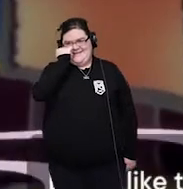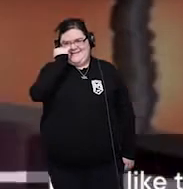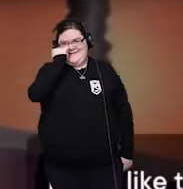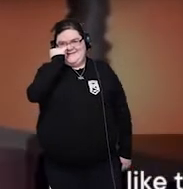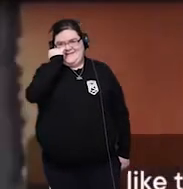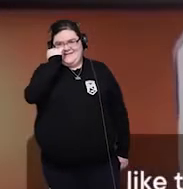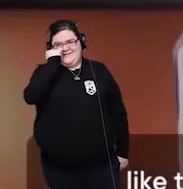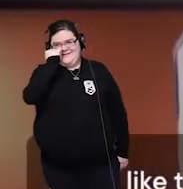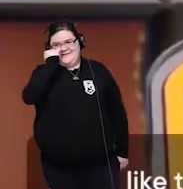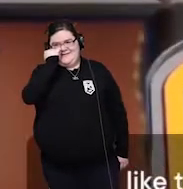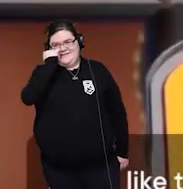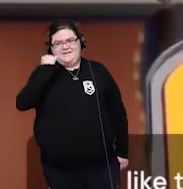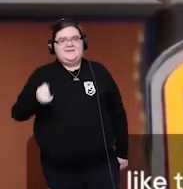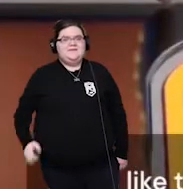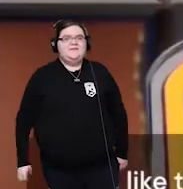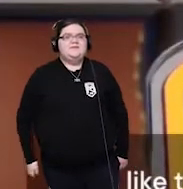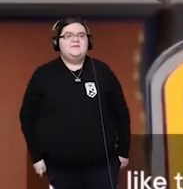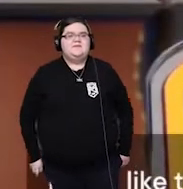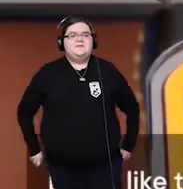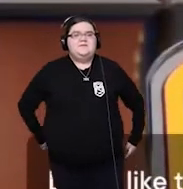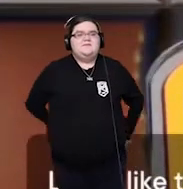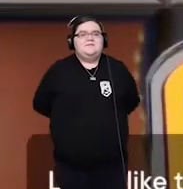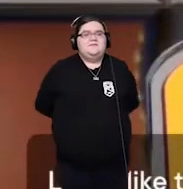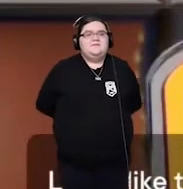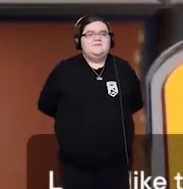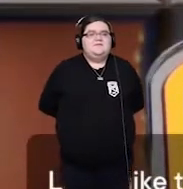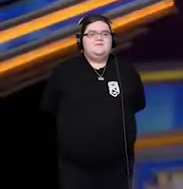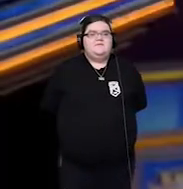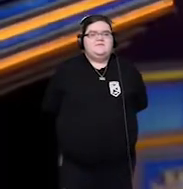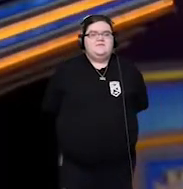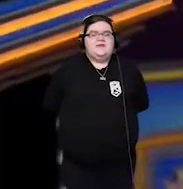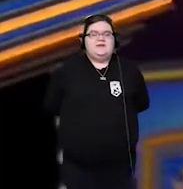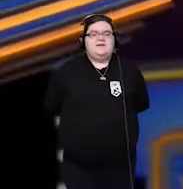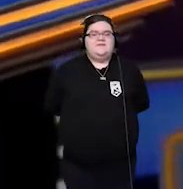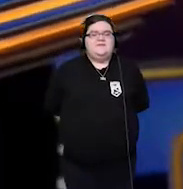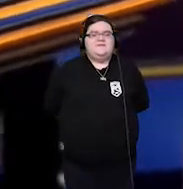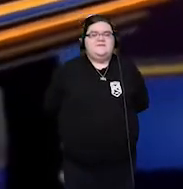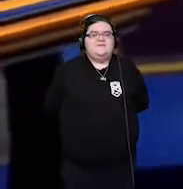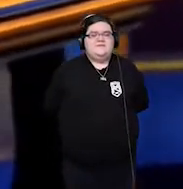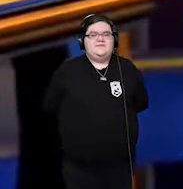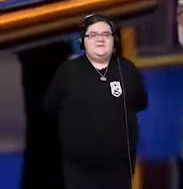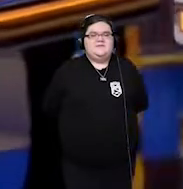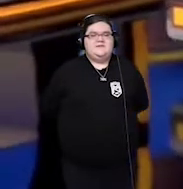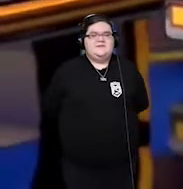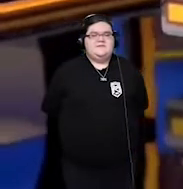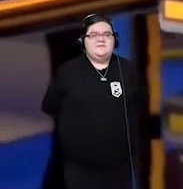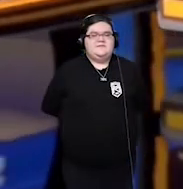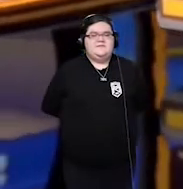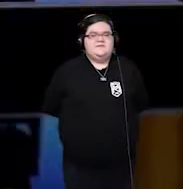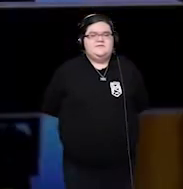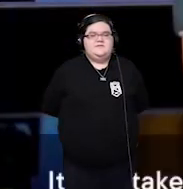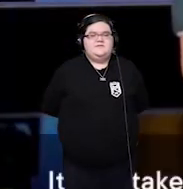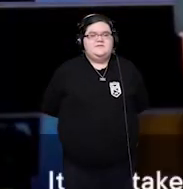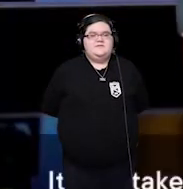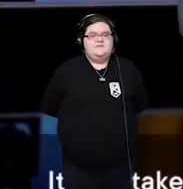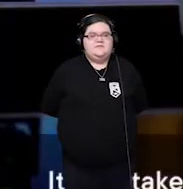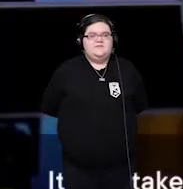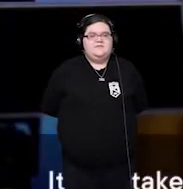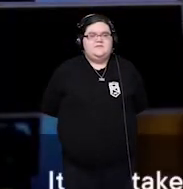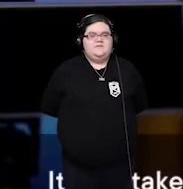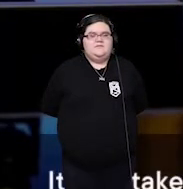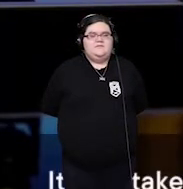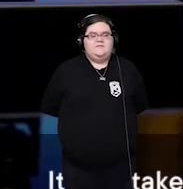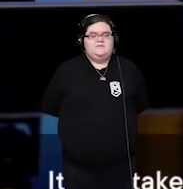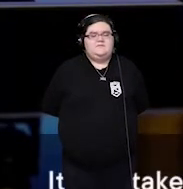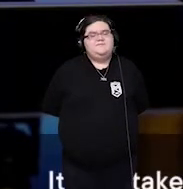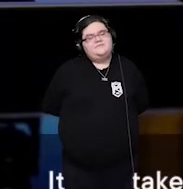to be dry cleaning. It's going to say pick up dry cleaning. I reckon answer phone is one of them or something. Yeah. Like we put call, but I reckon it's probably like